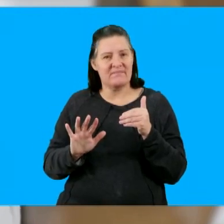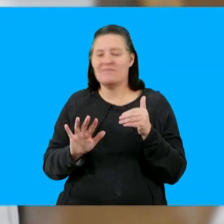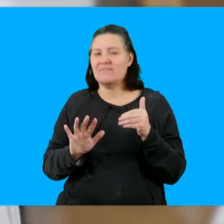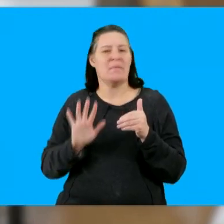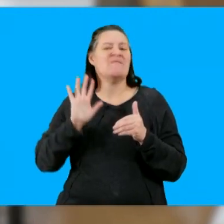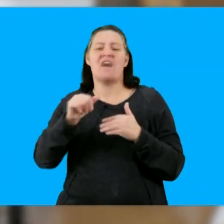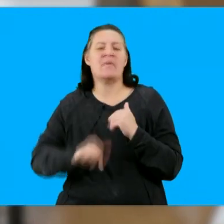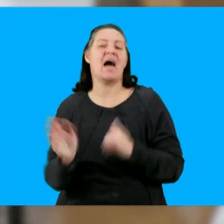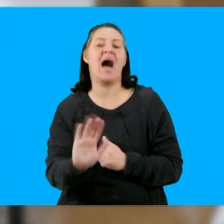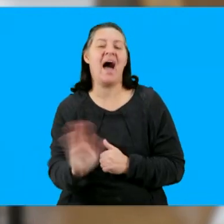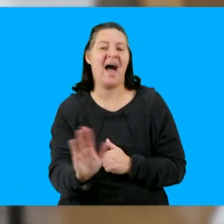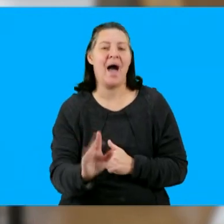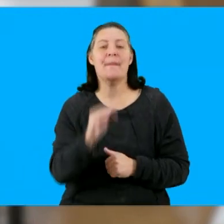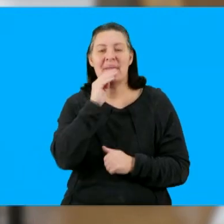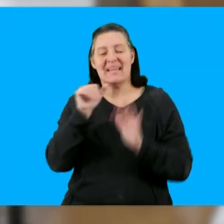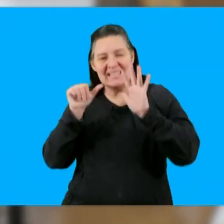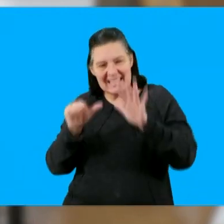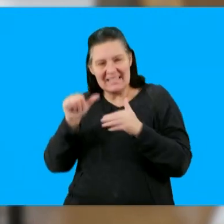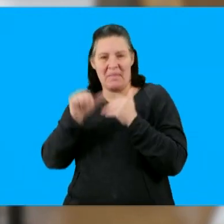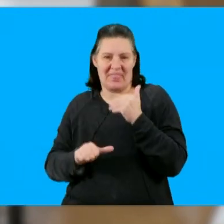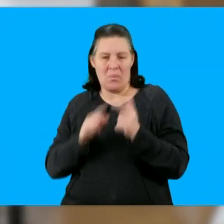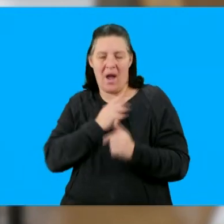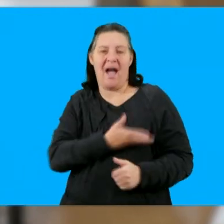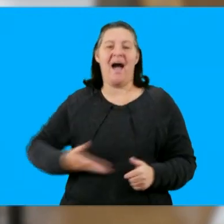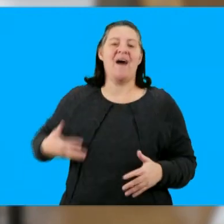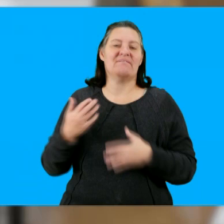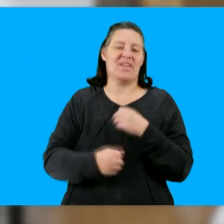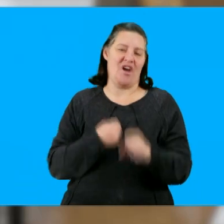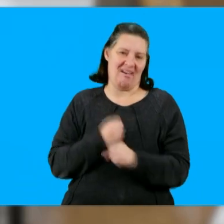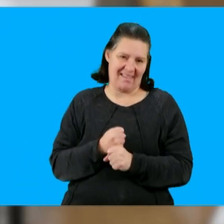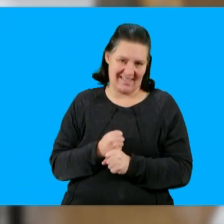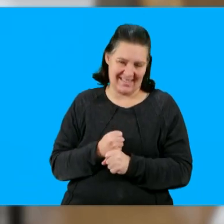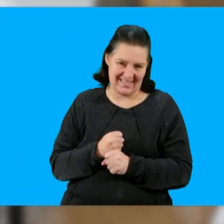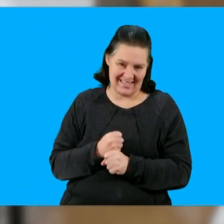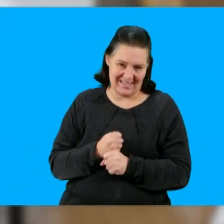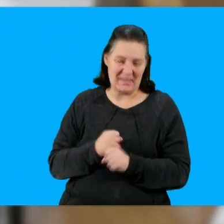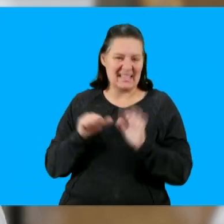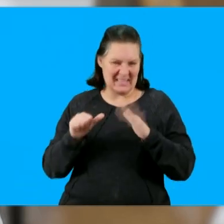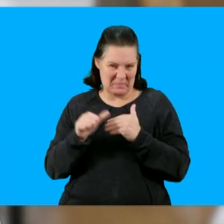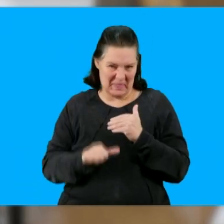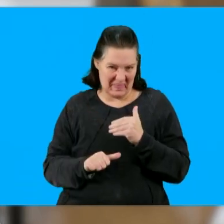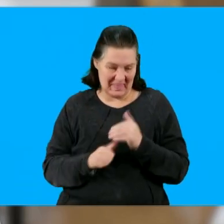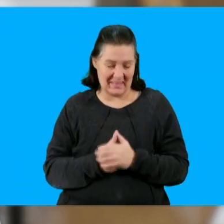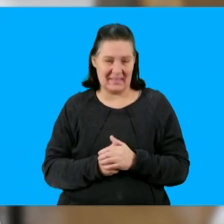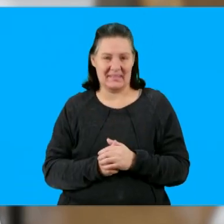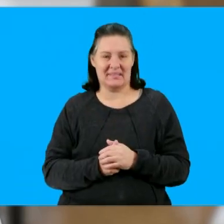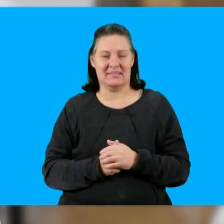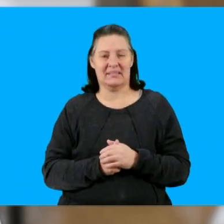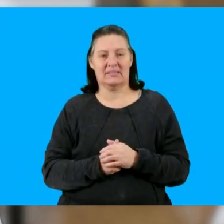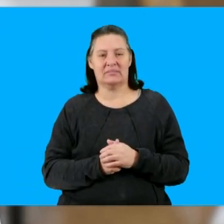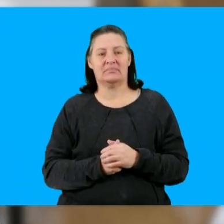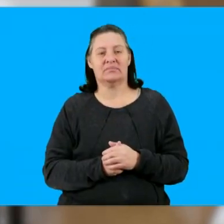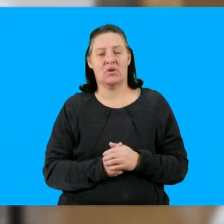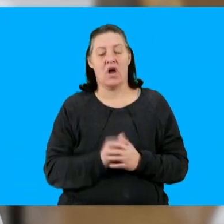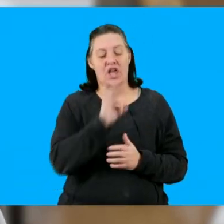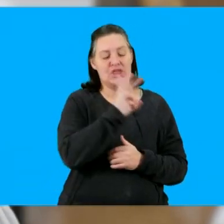not represent 5 months. It represents half a year. And how many months do we have in half a year? All right, 6 months,